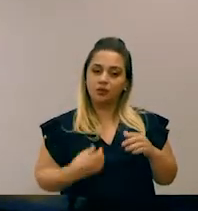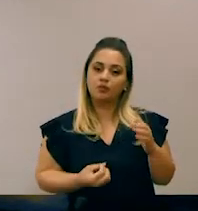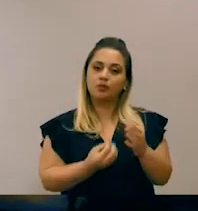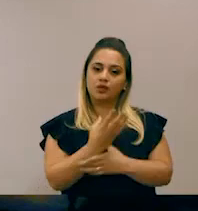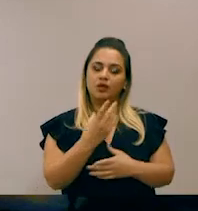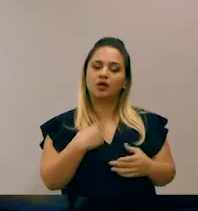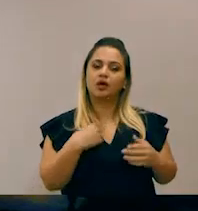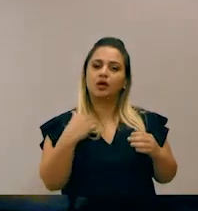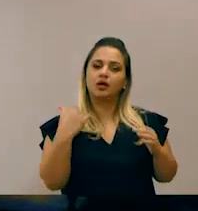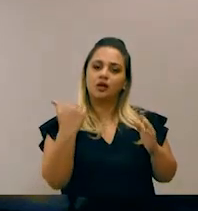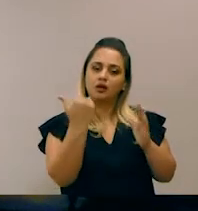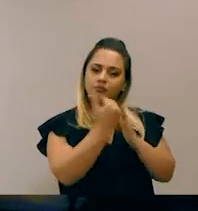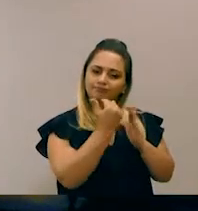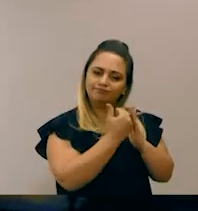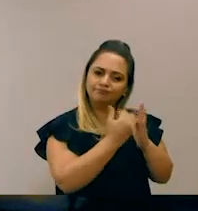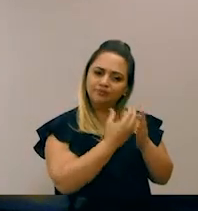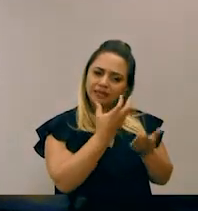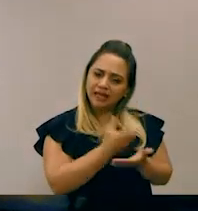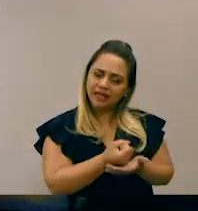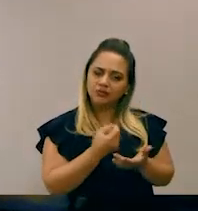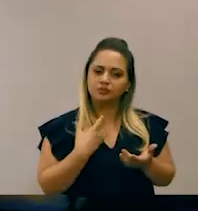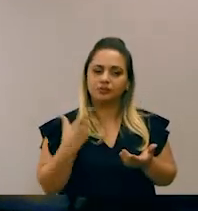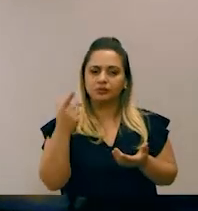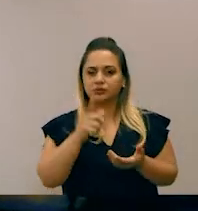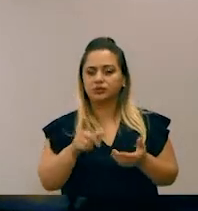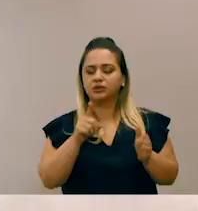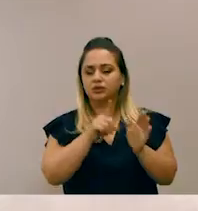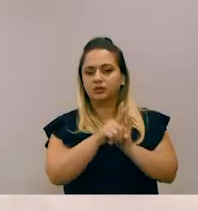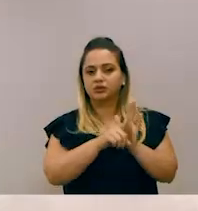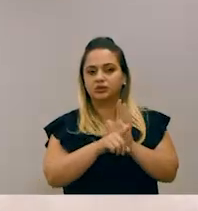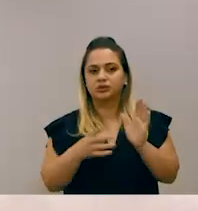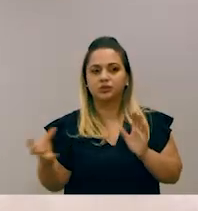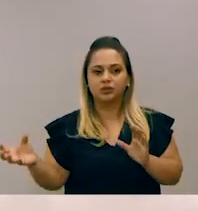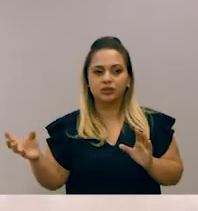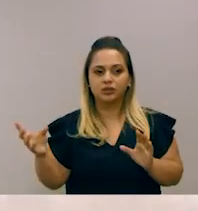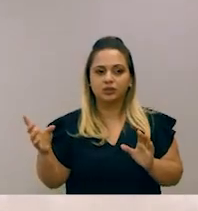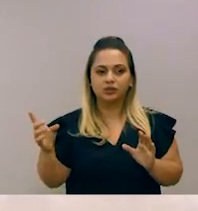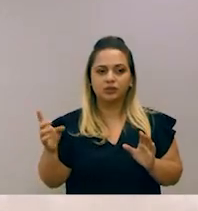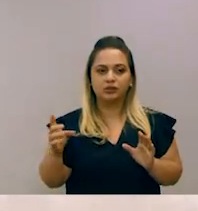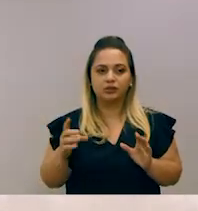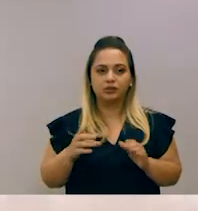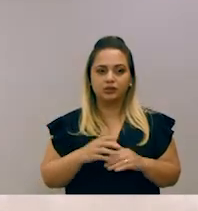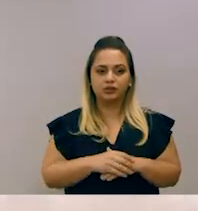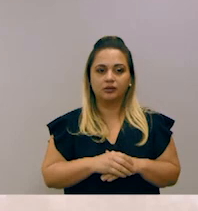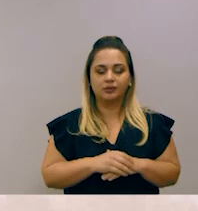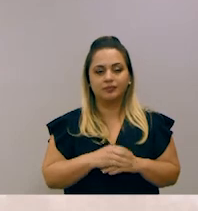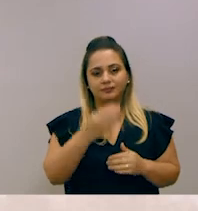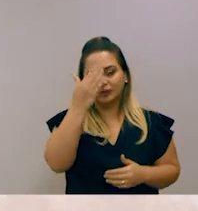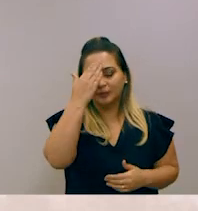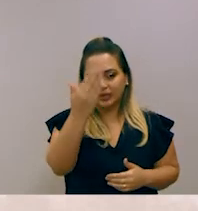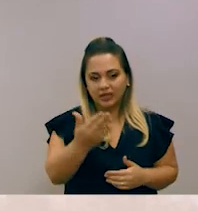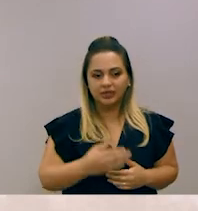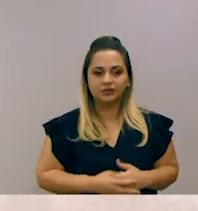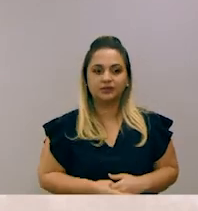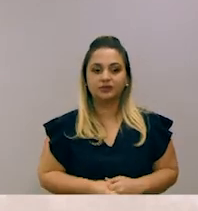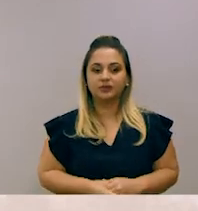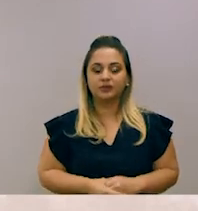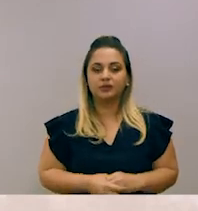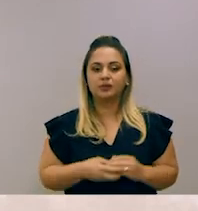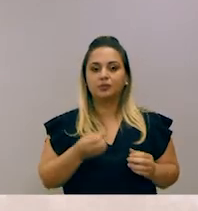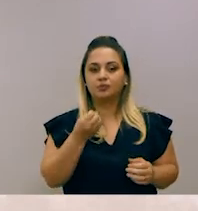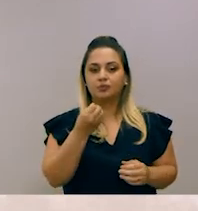a data bank of screenplays in Portuguese to be explored in the Brazilian